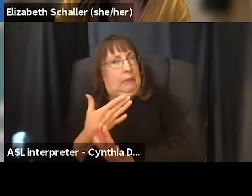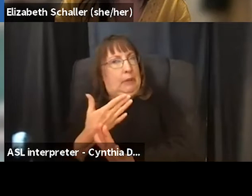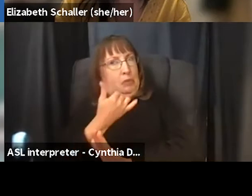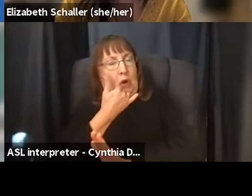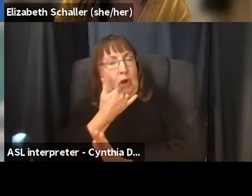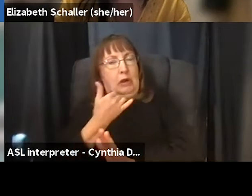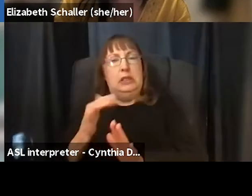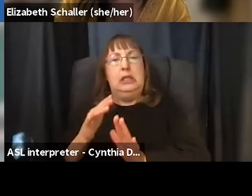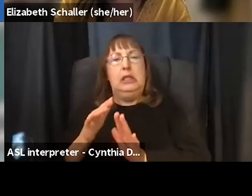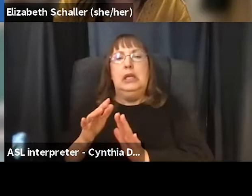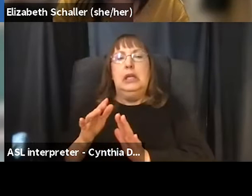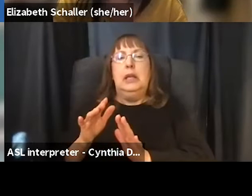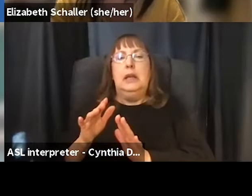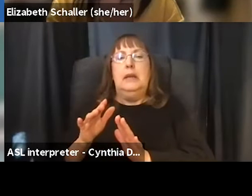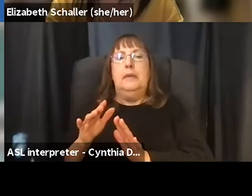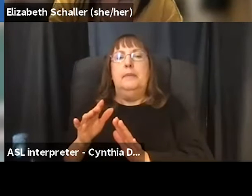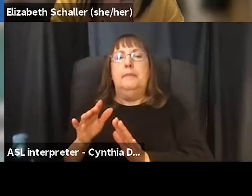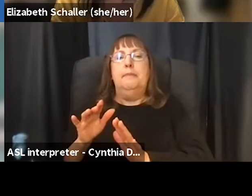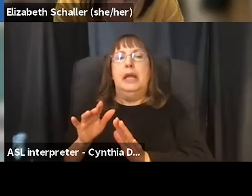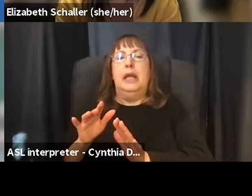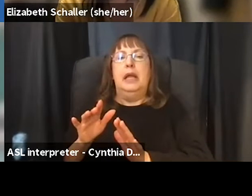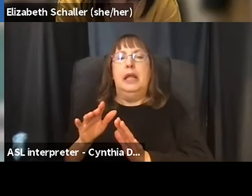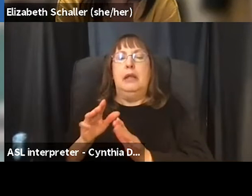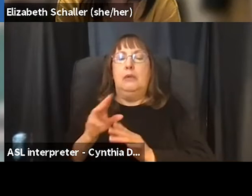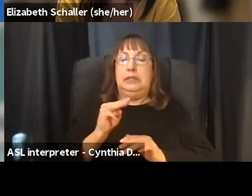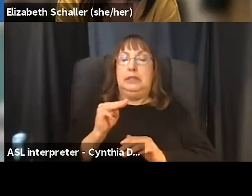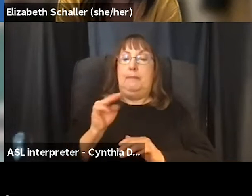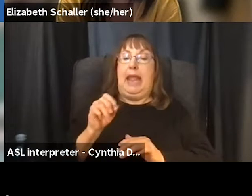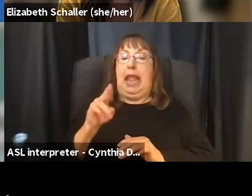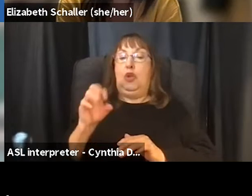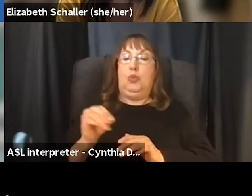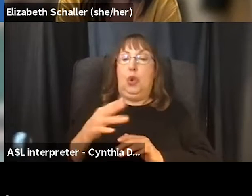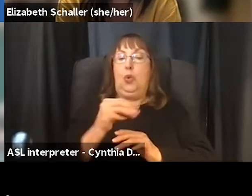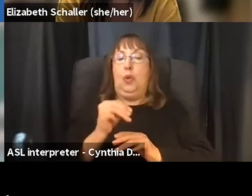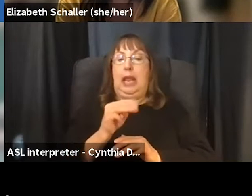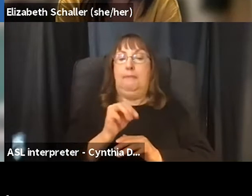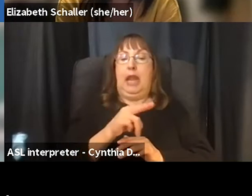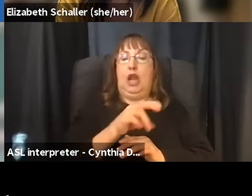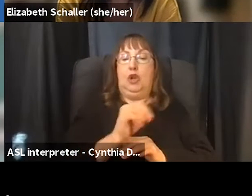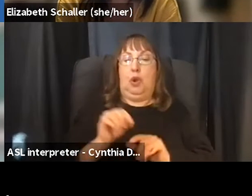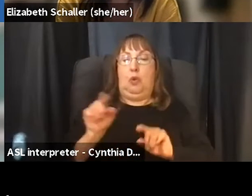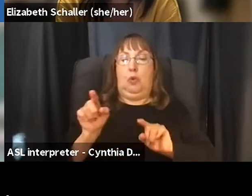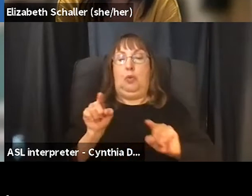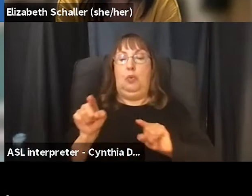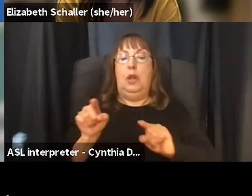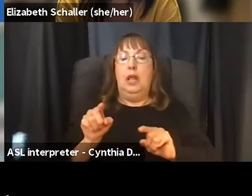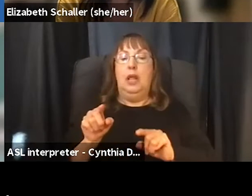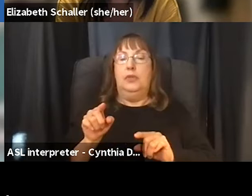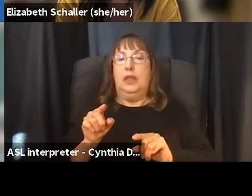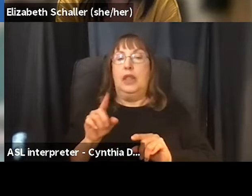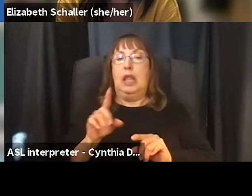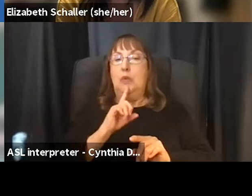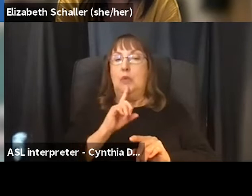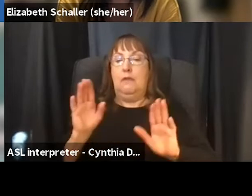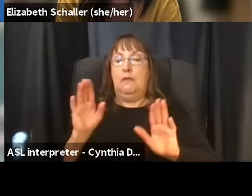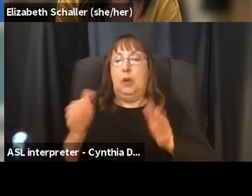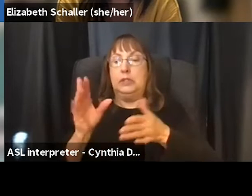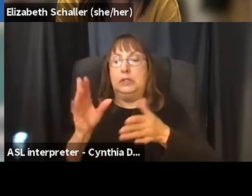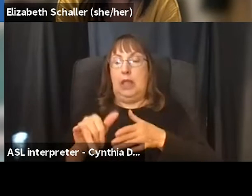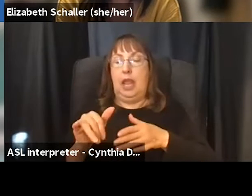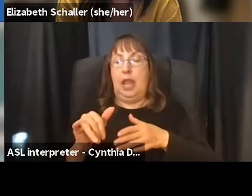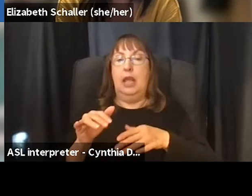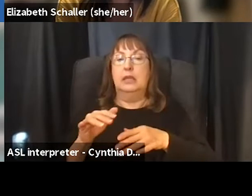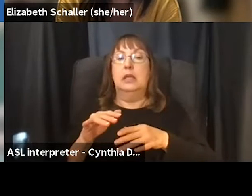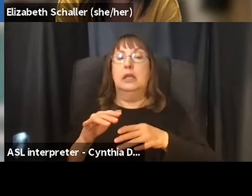But, it was, at the macro and micro levels that they really focused on that.